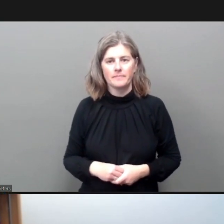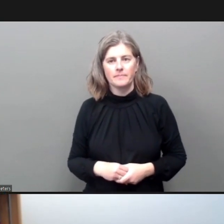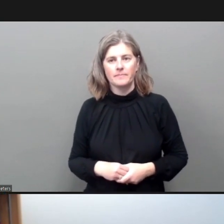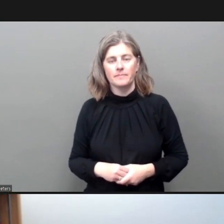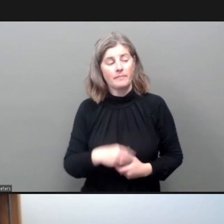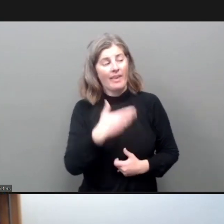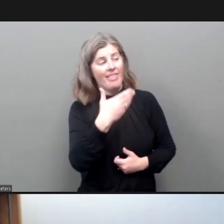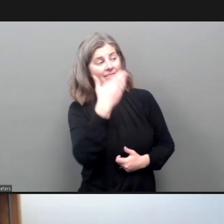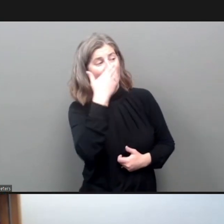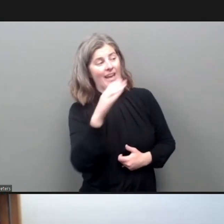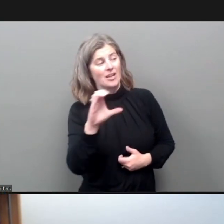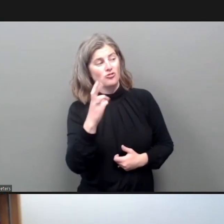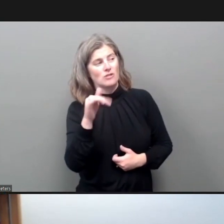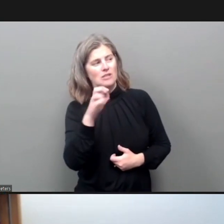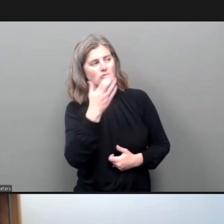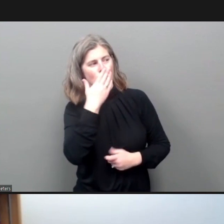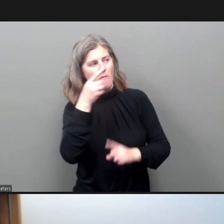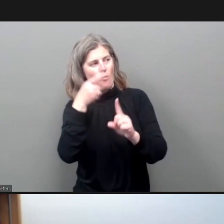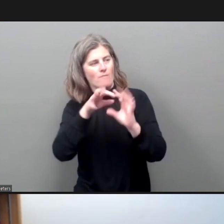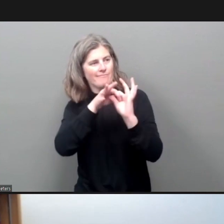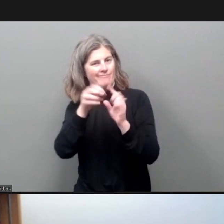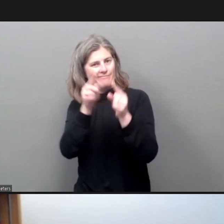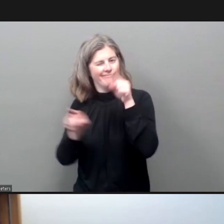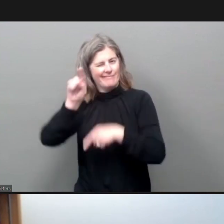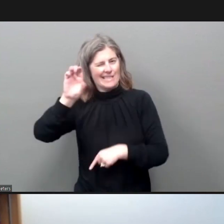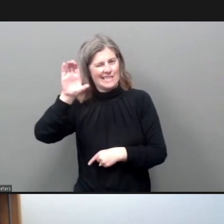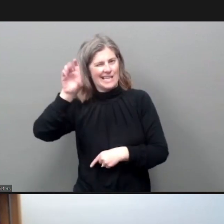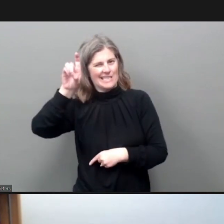Thanks, Christine. That's a great point about the CDC.